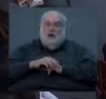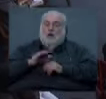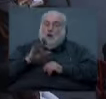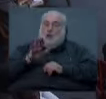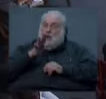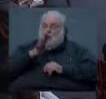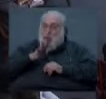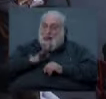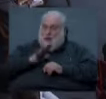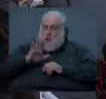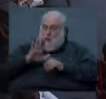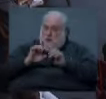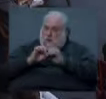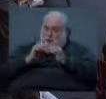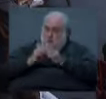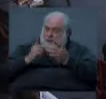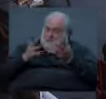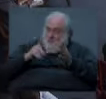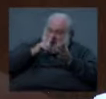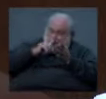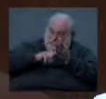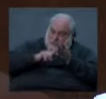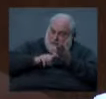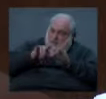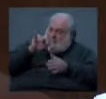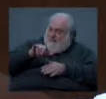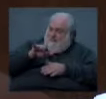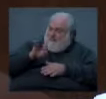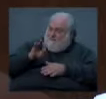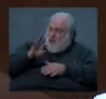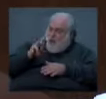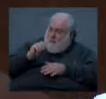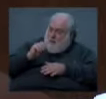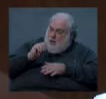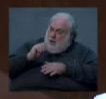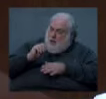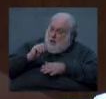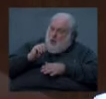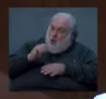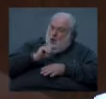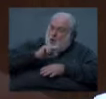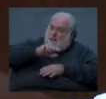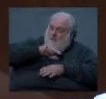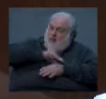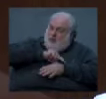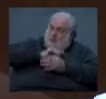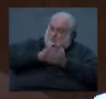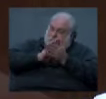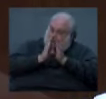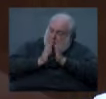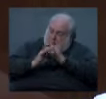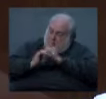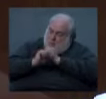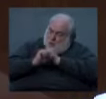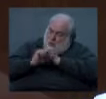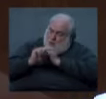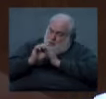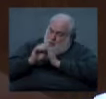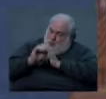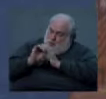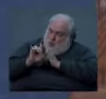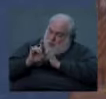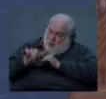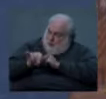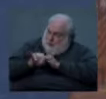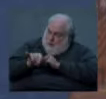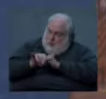your department looked to see if this firm is qualified to be a marketing tool for this initiative?